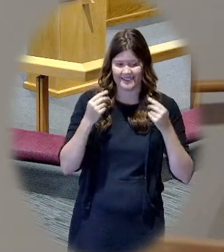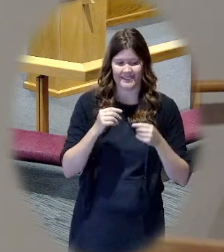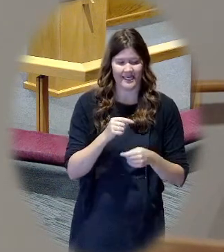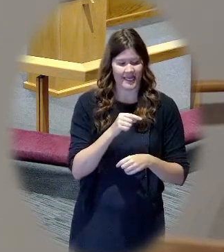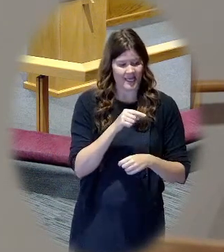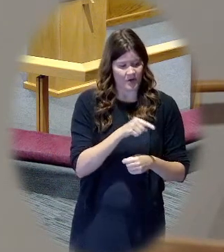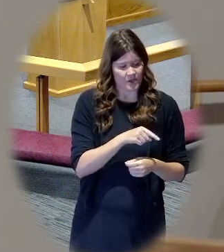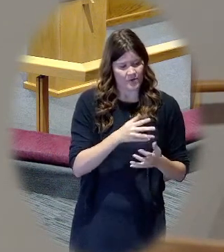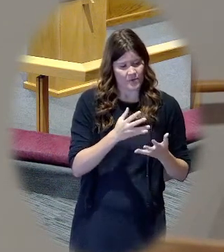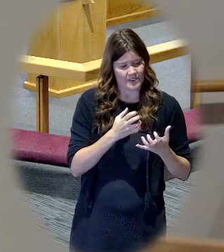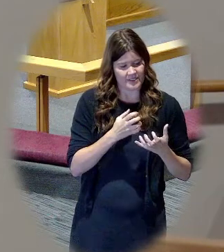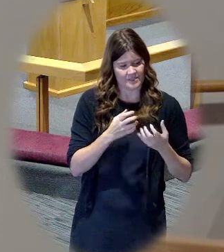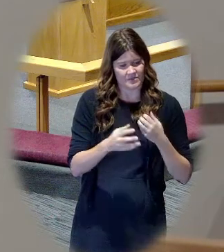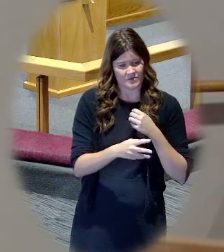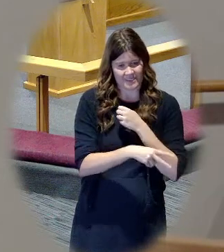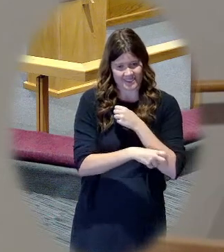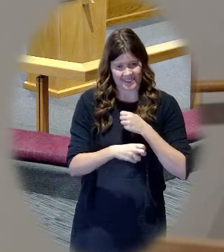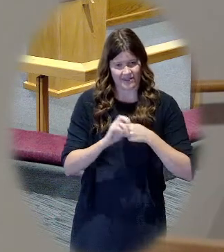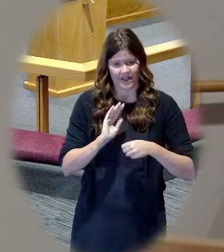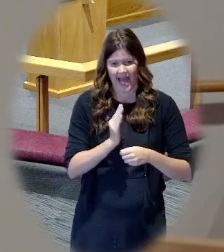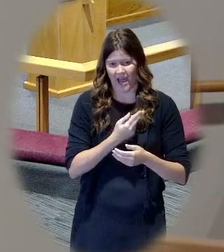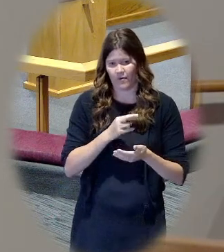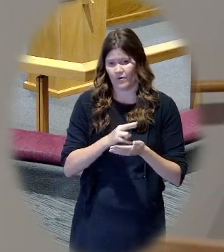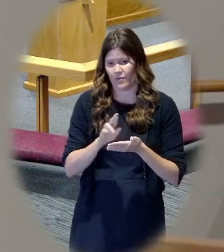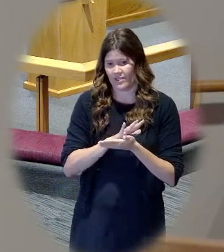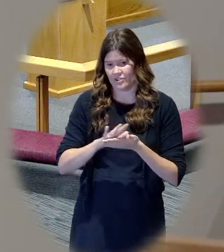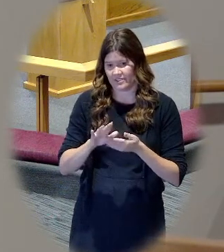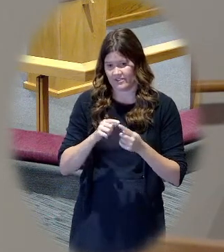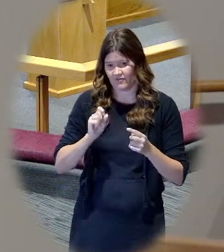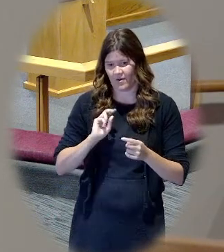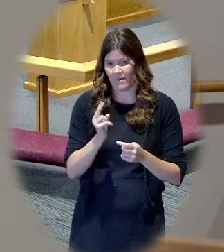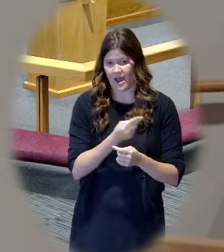our righteousness from us.